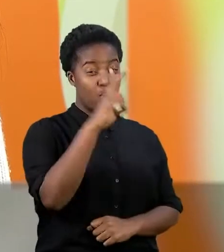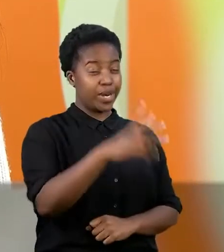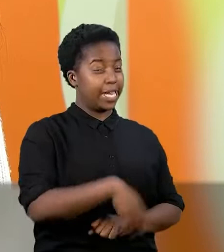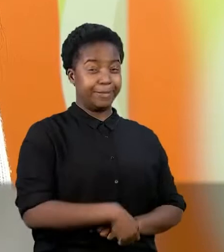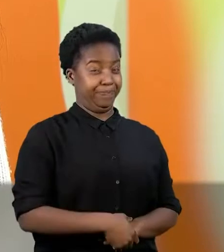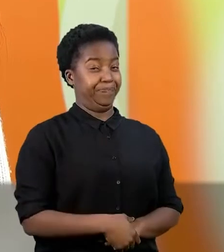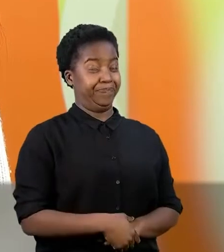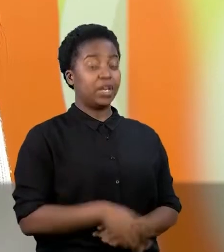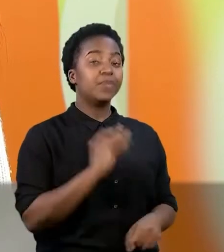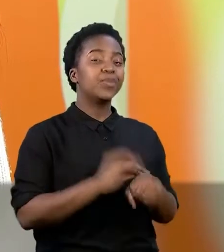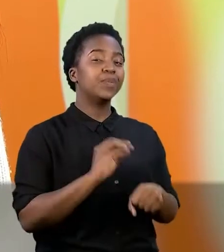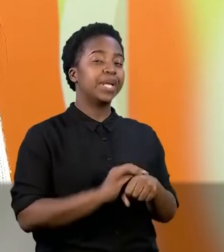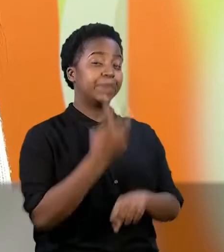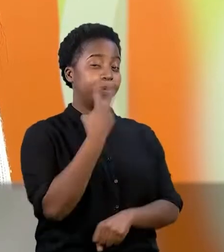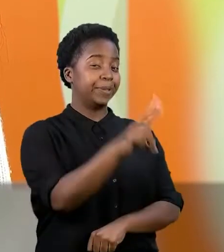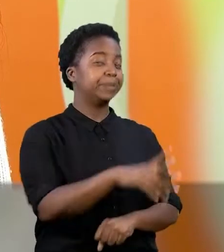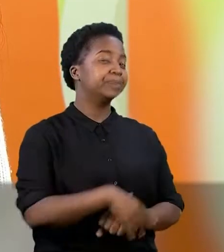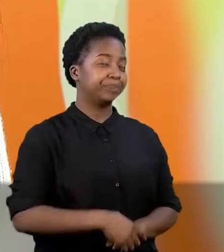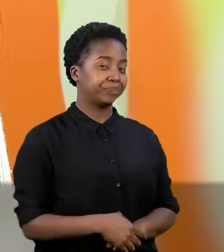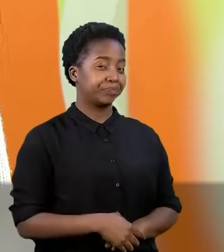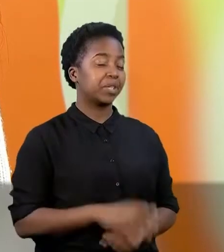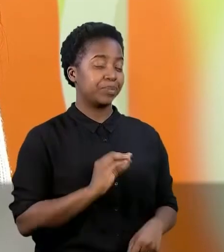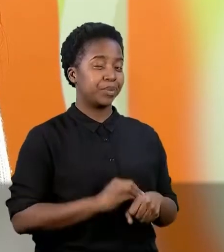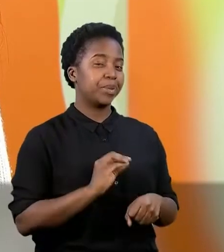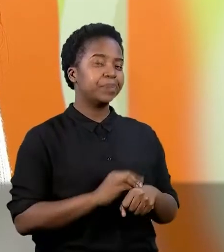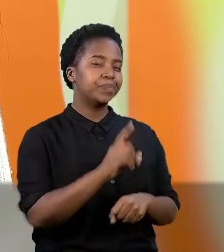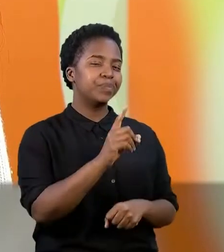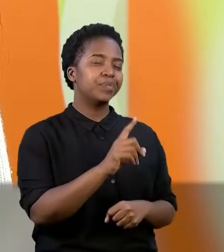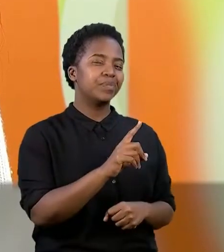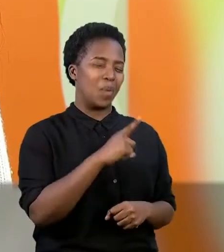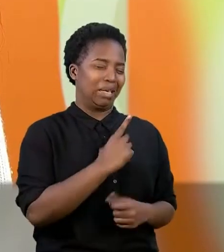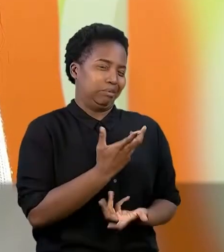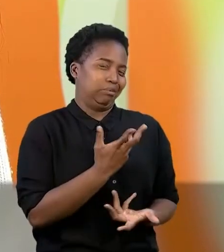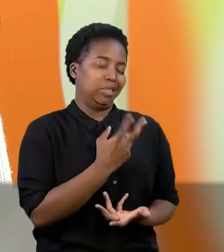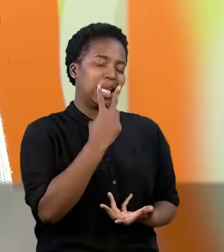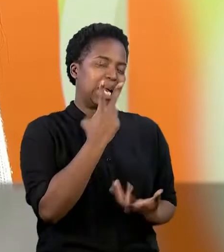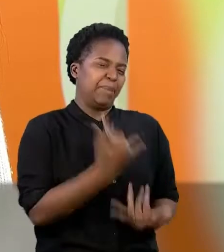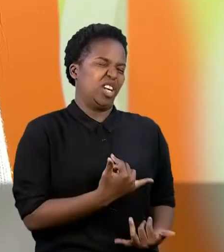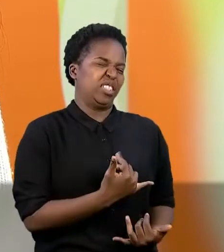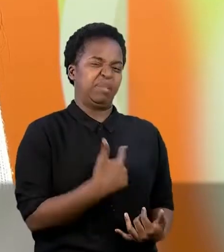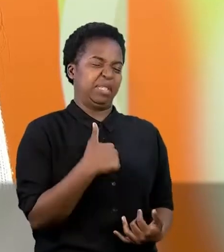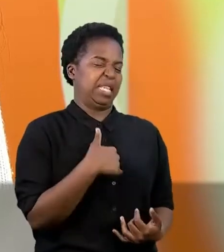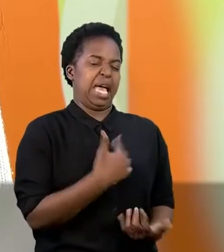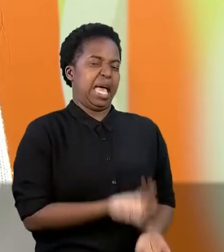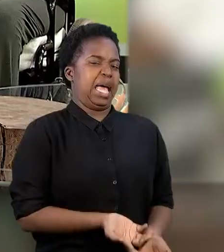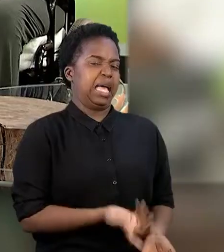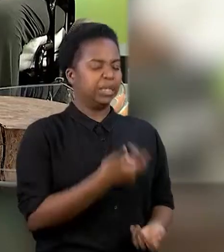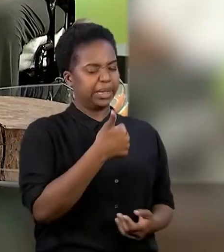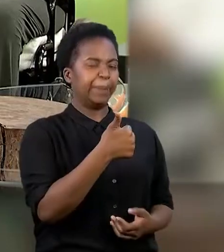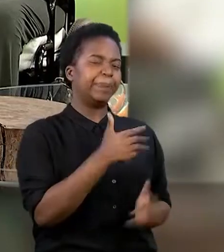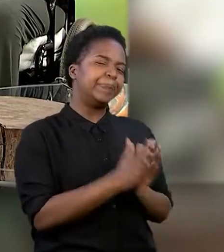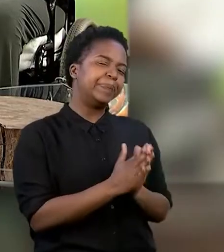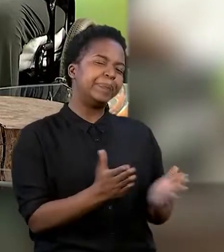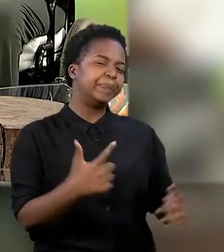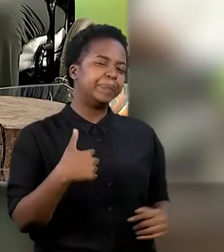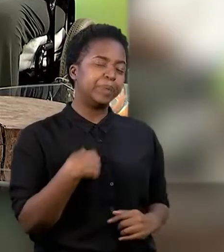mo eish ho bile problem ne ka bana wa bona ho ka ntsheka le handle le no I'm not sharp so